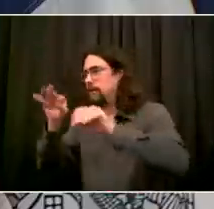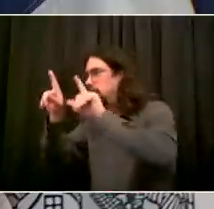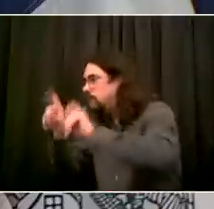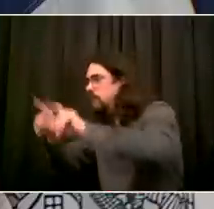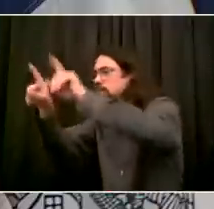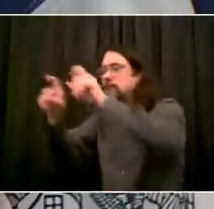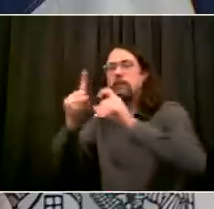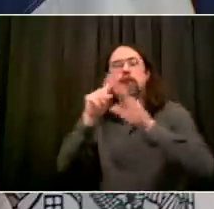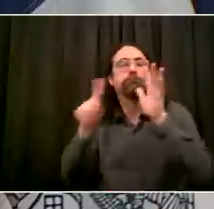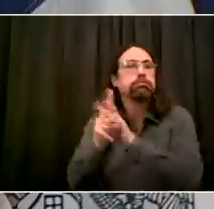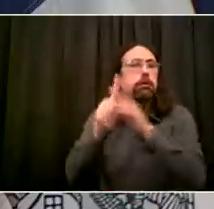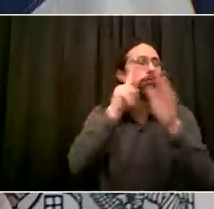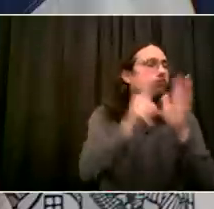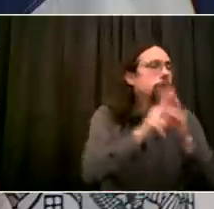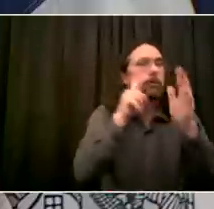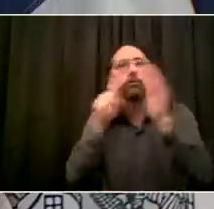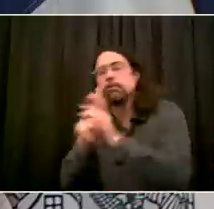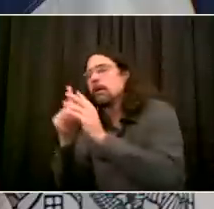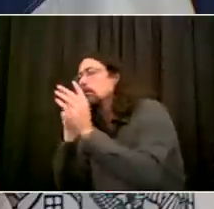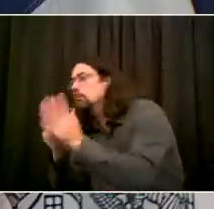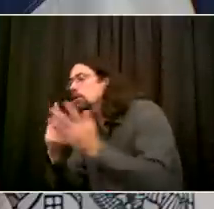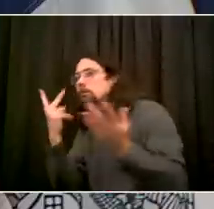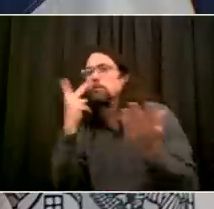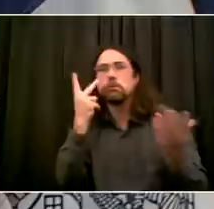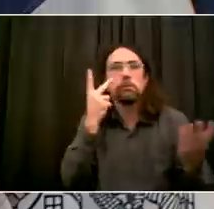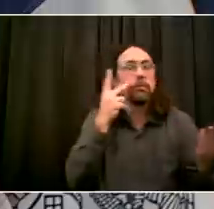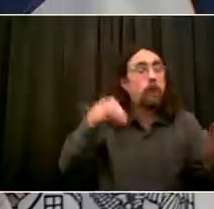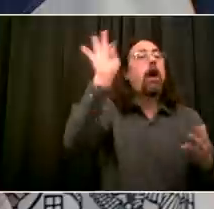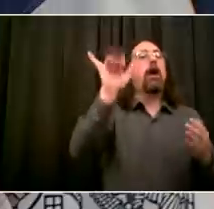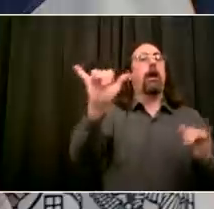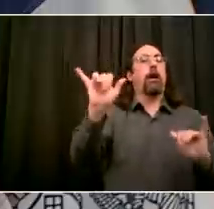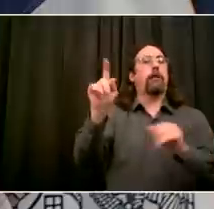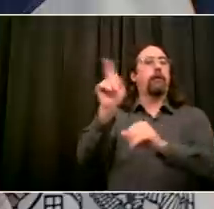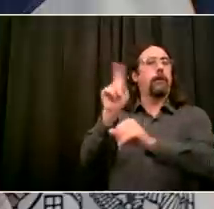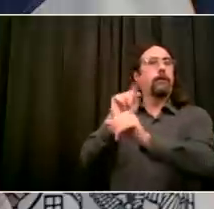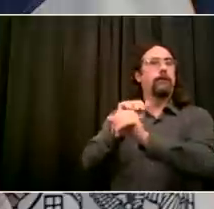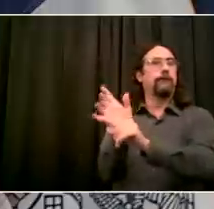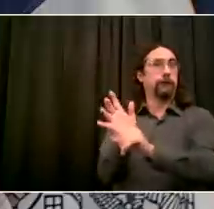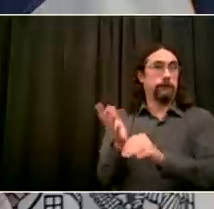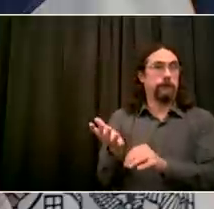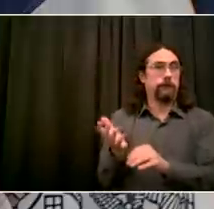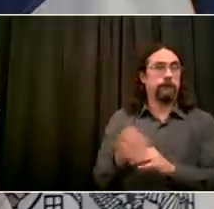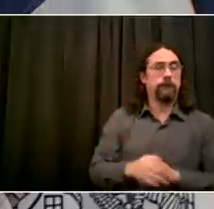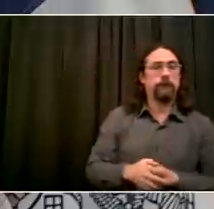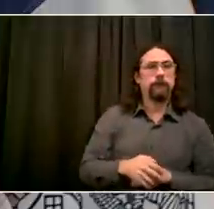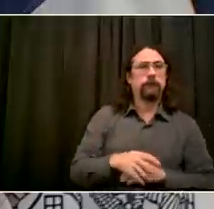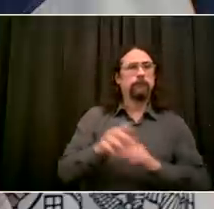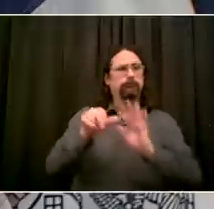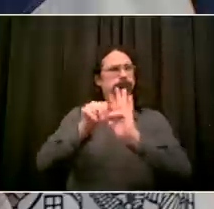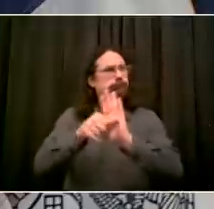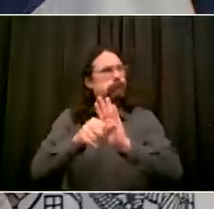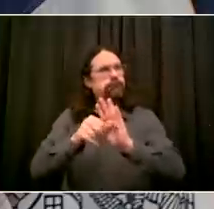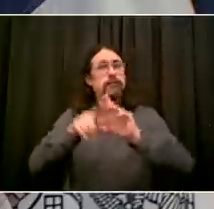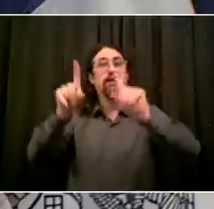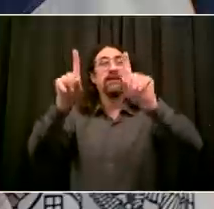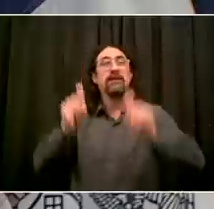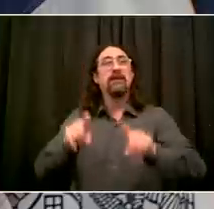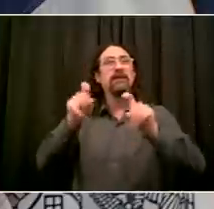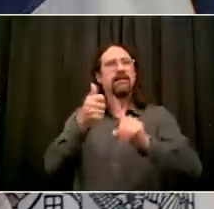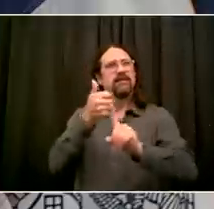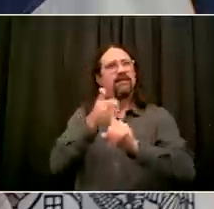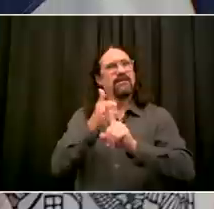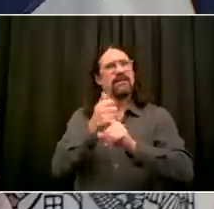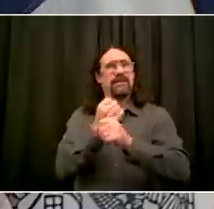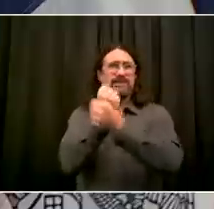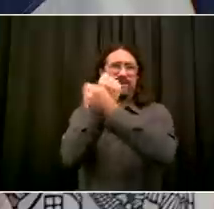Is it fast? Yes. Is it safe? Yes. Is it quick and easy for your child, not too cumbersome, not too difficult for your child?